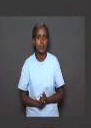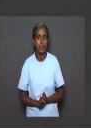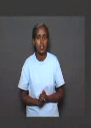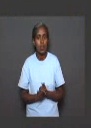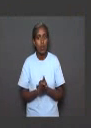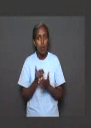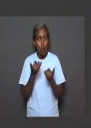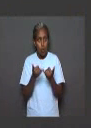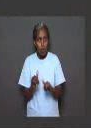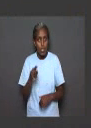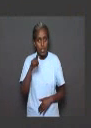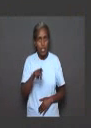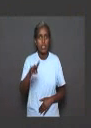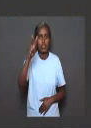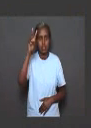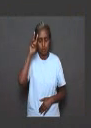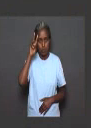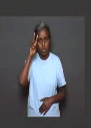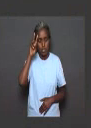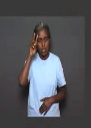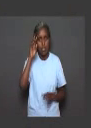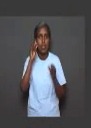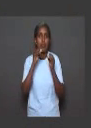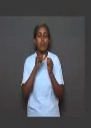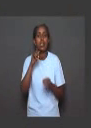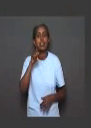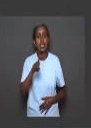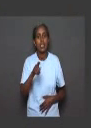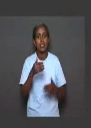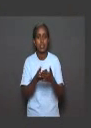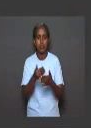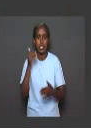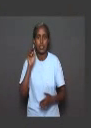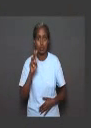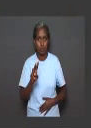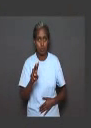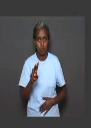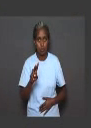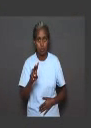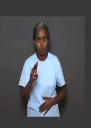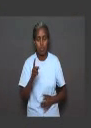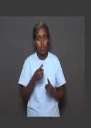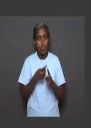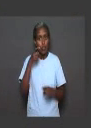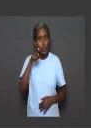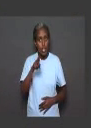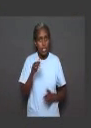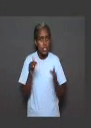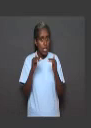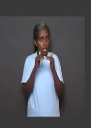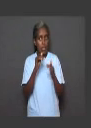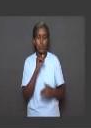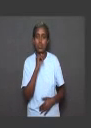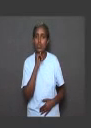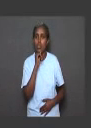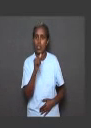x over x squared plus x minus 2,